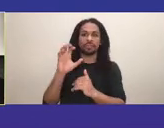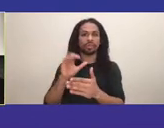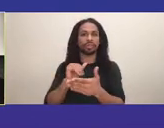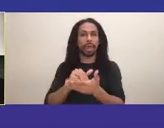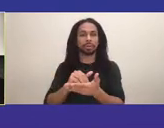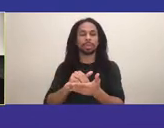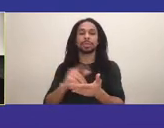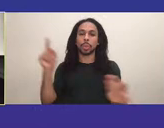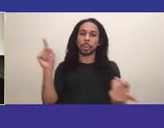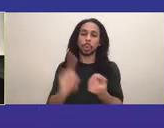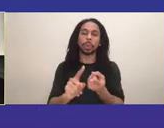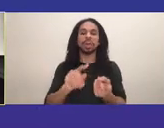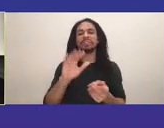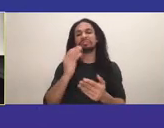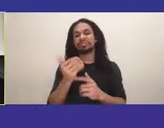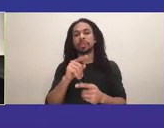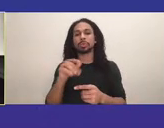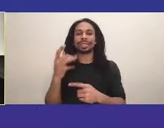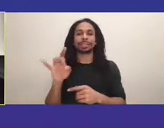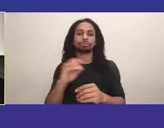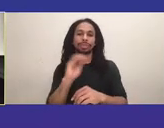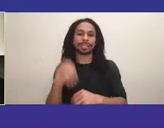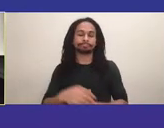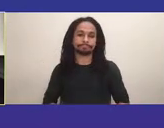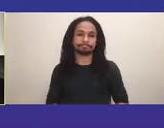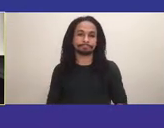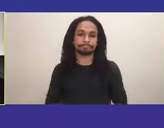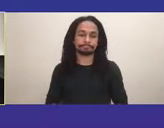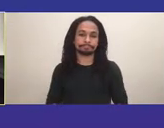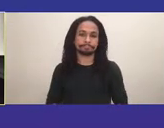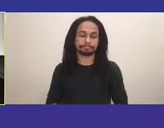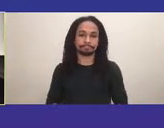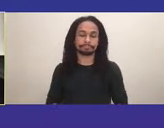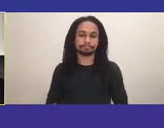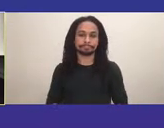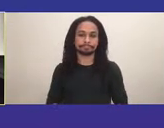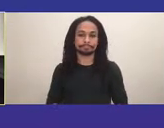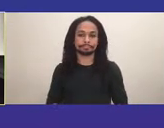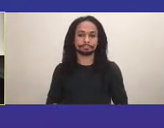by 15 to 18%. Next slide.